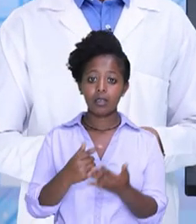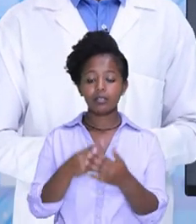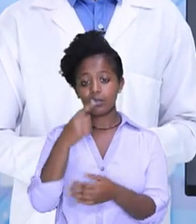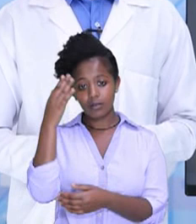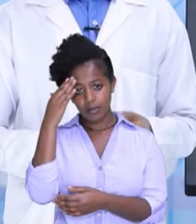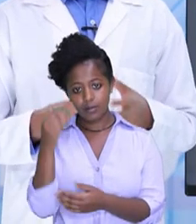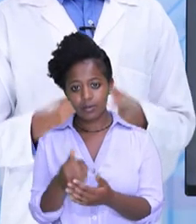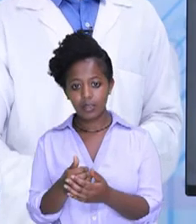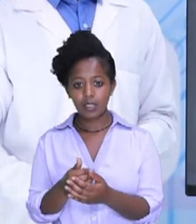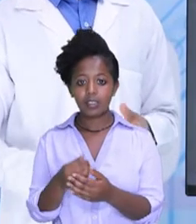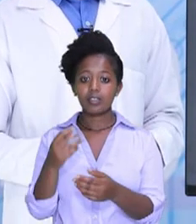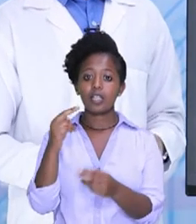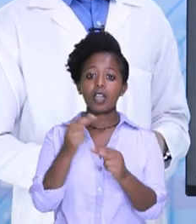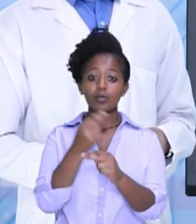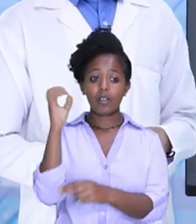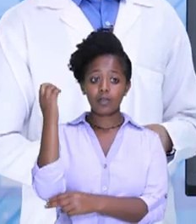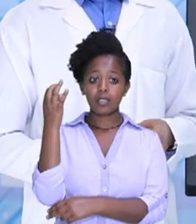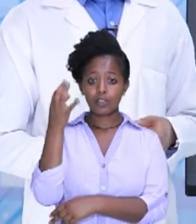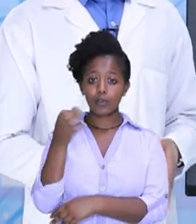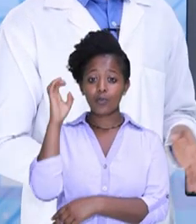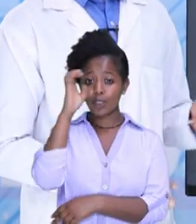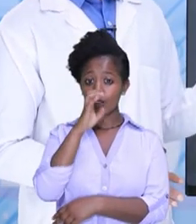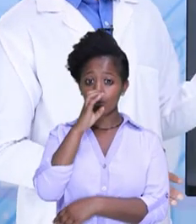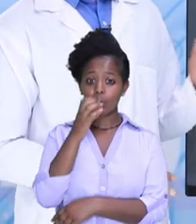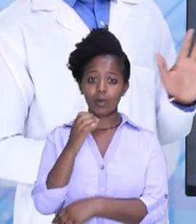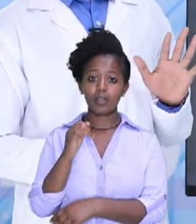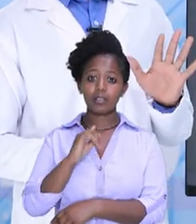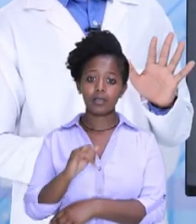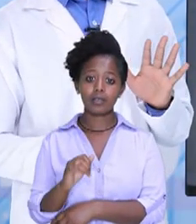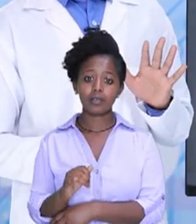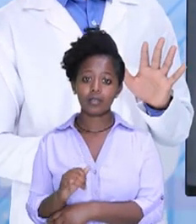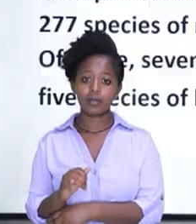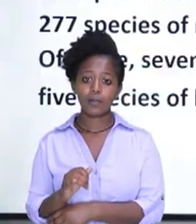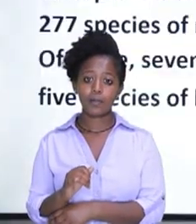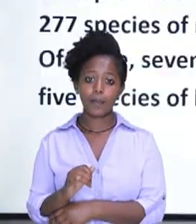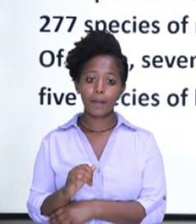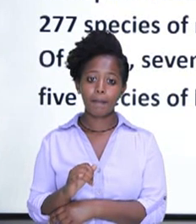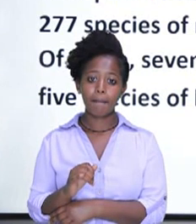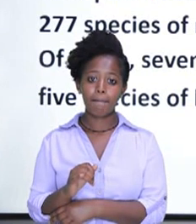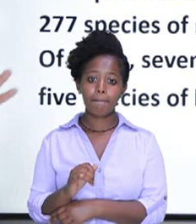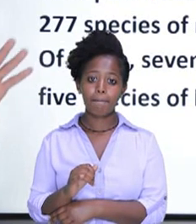know, the natural vegetation of Ethiopia is